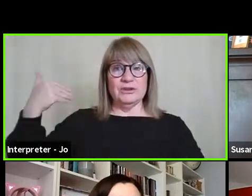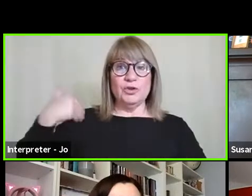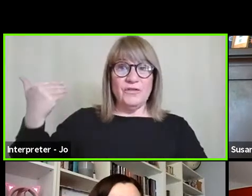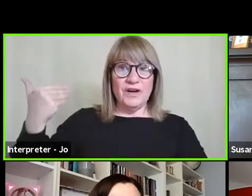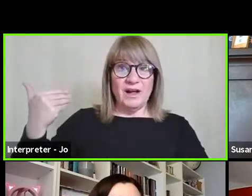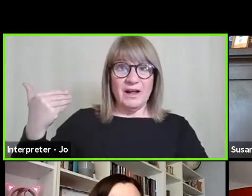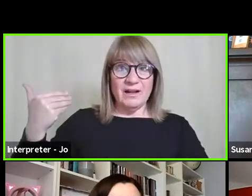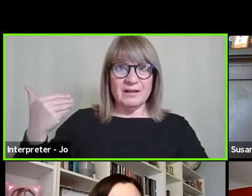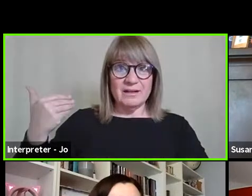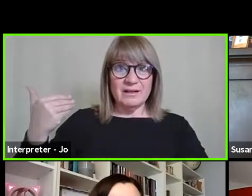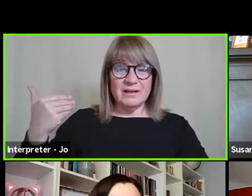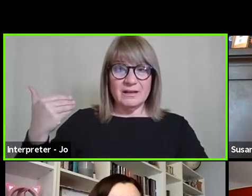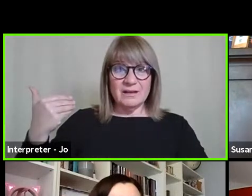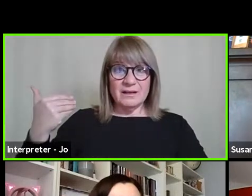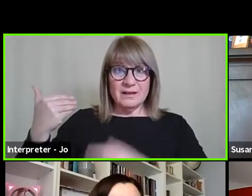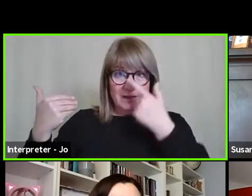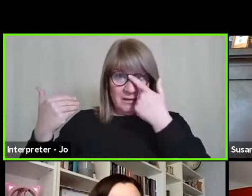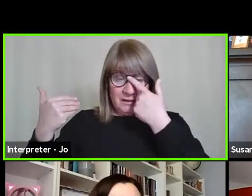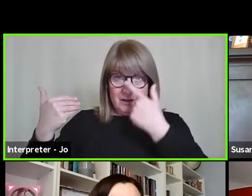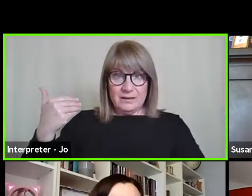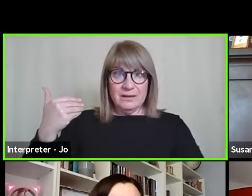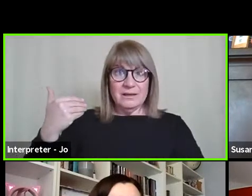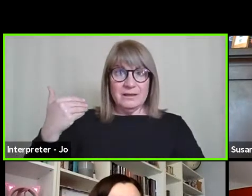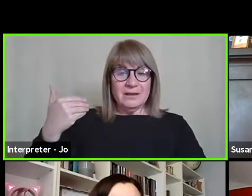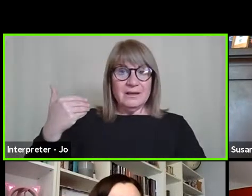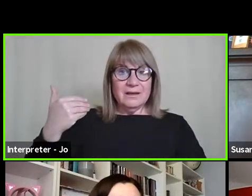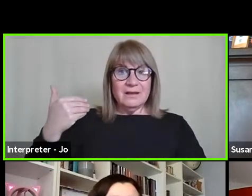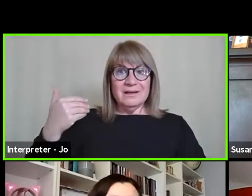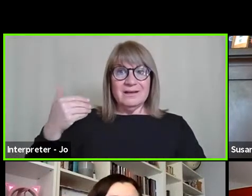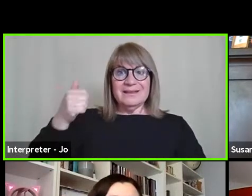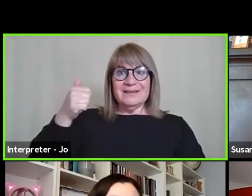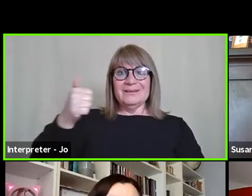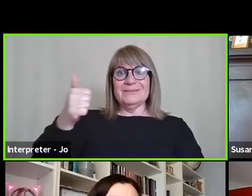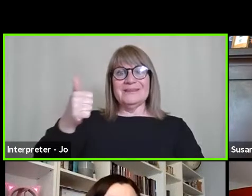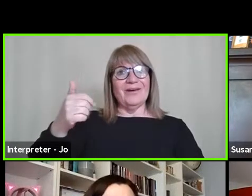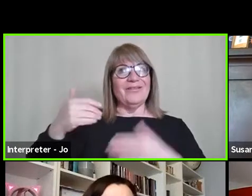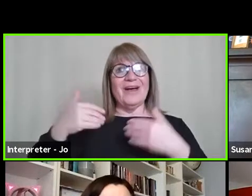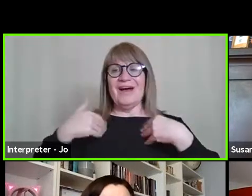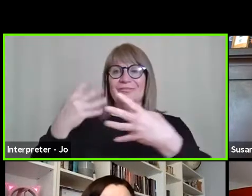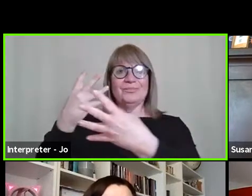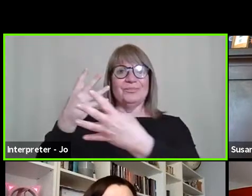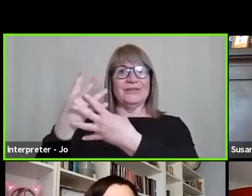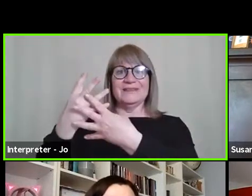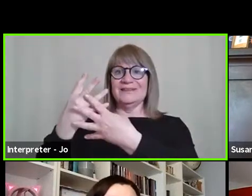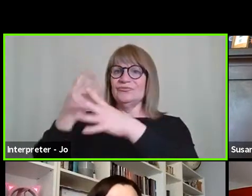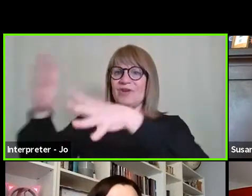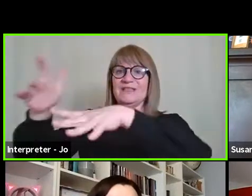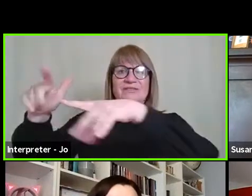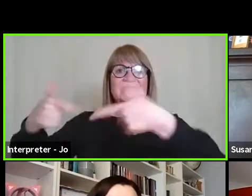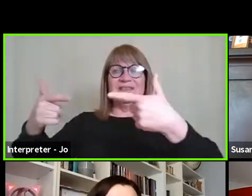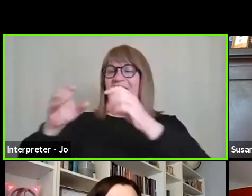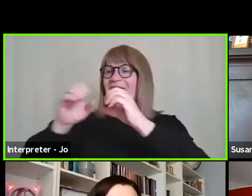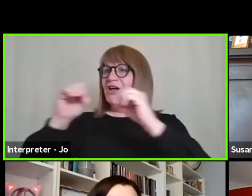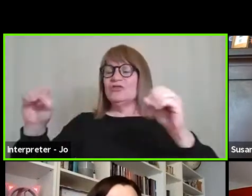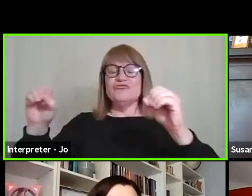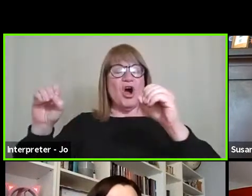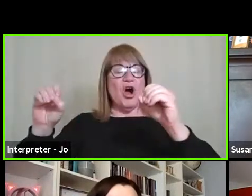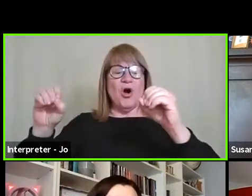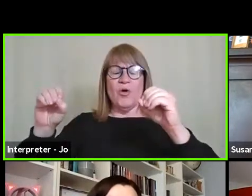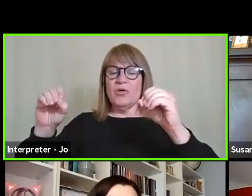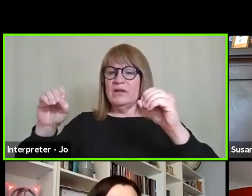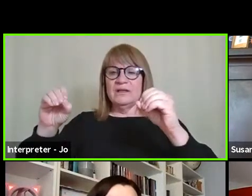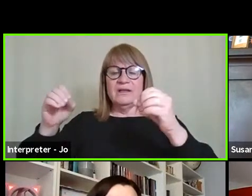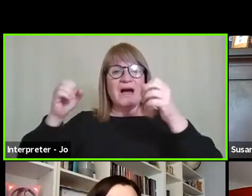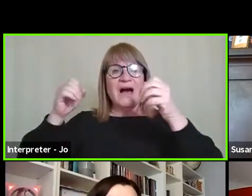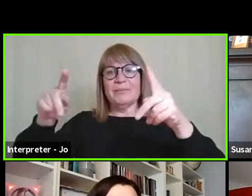sentenced to life without the possibility of parole as a juvenile um and uh and we couldn't find a law firm to agree to